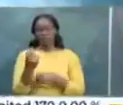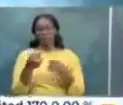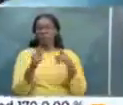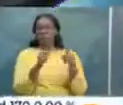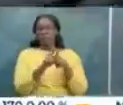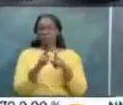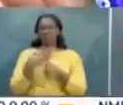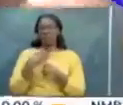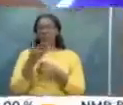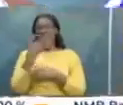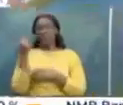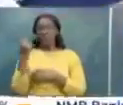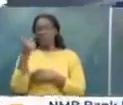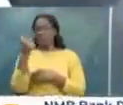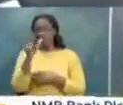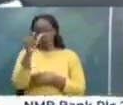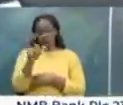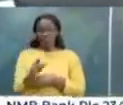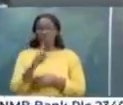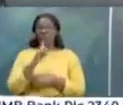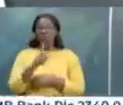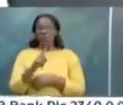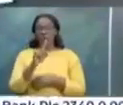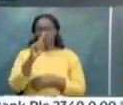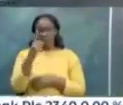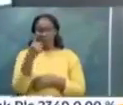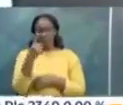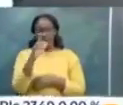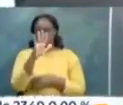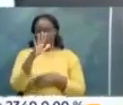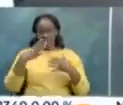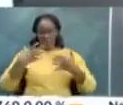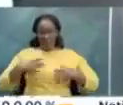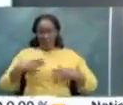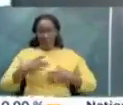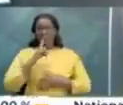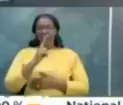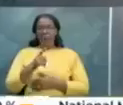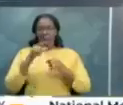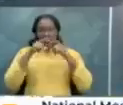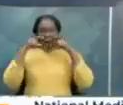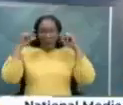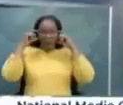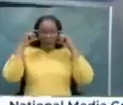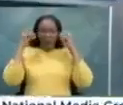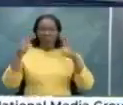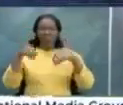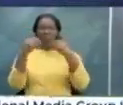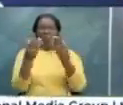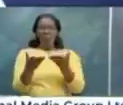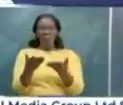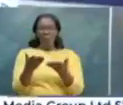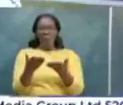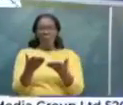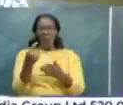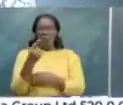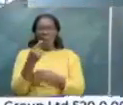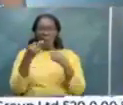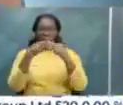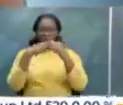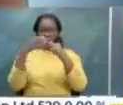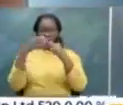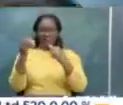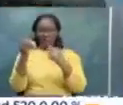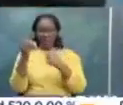it better. For anybody who orders, the first five people who order a mask will give you a mask at only 90 Kenya